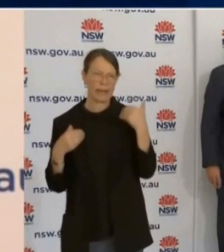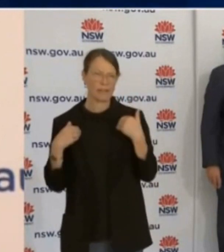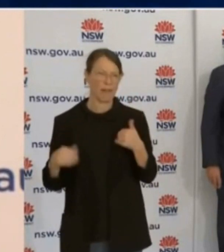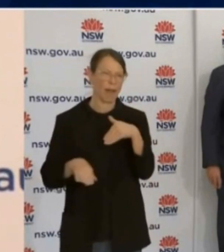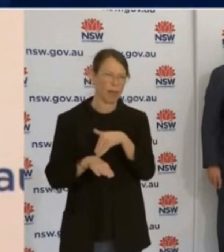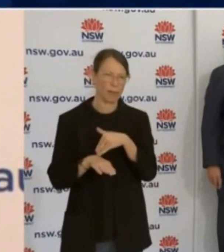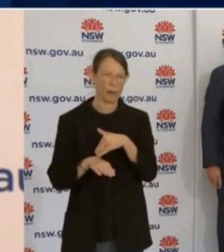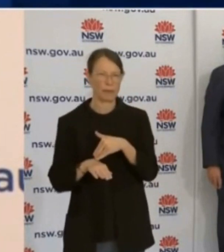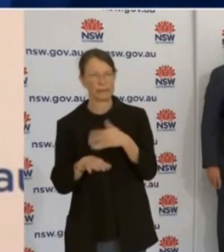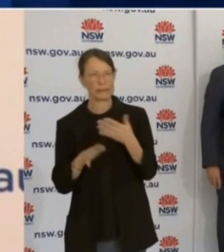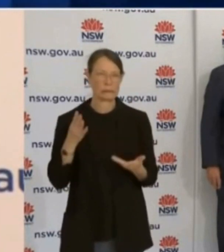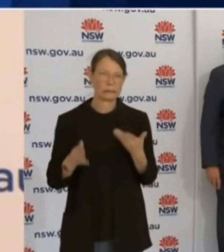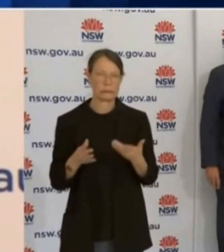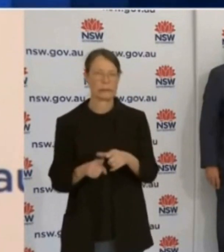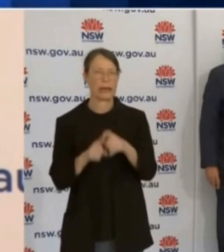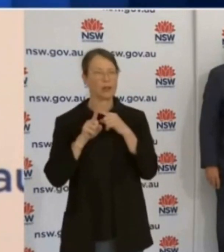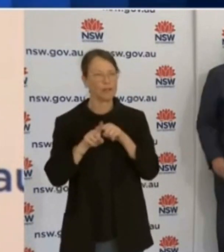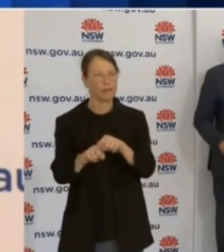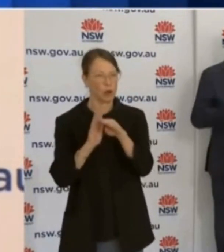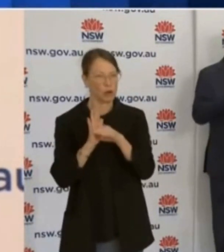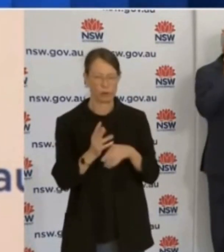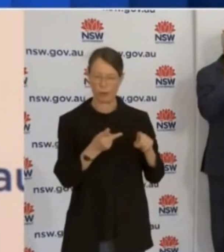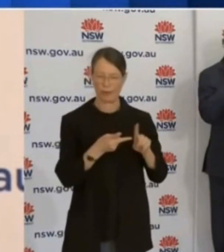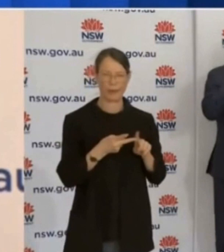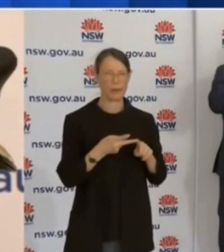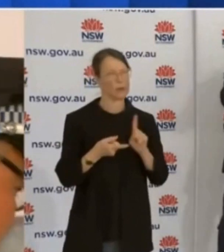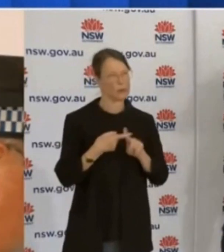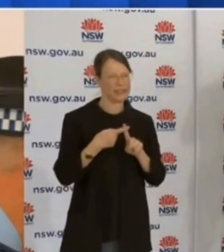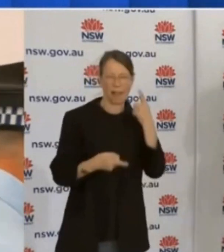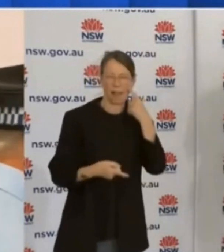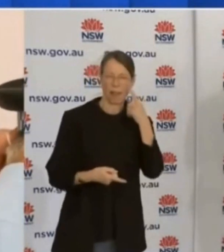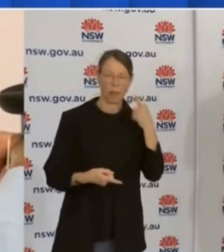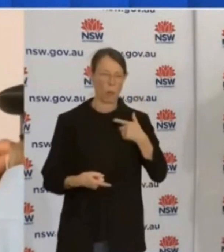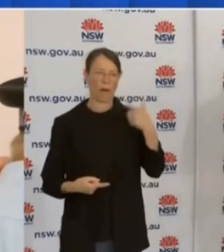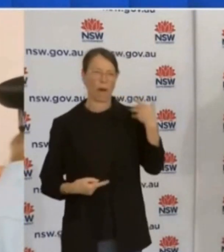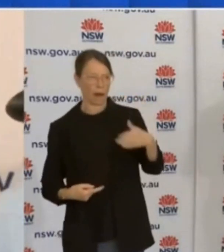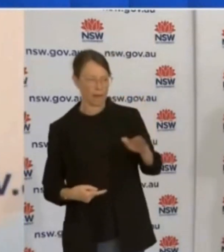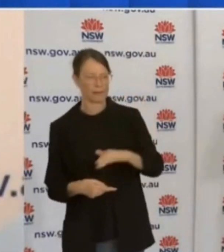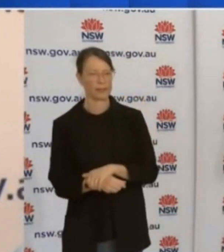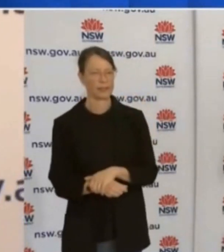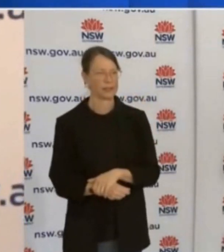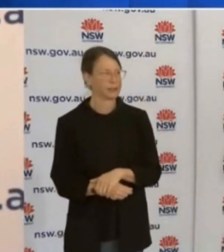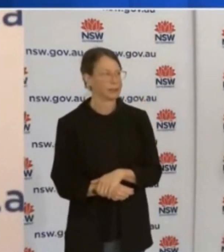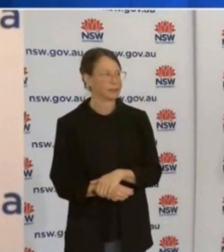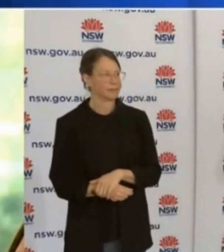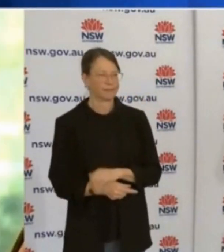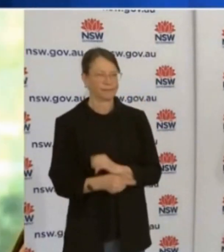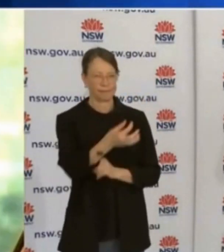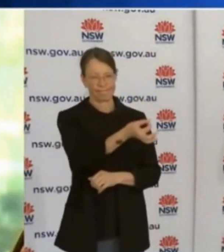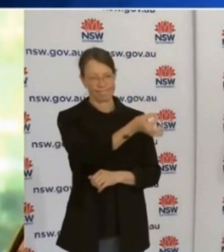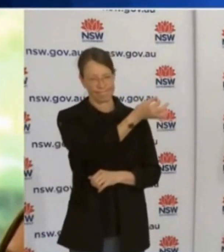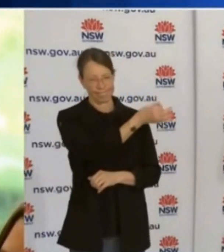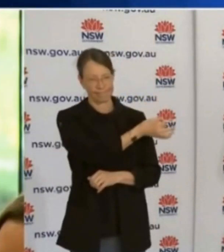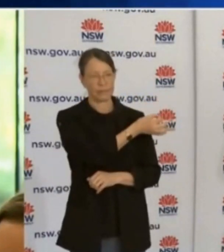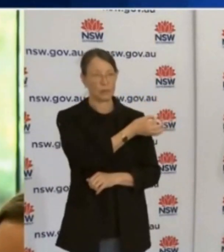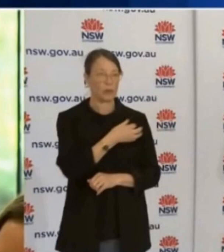I suspect a penalty notice will be issued and further action. Just on the aged care stuff, this is obviously very important given that it is being introduced to nursing homes. On the